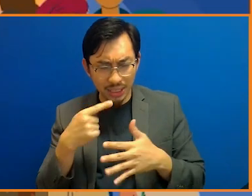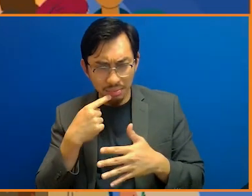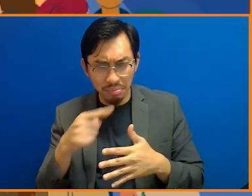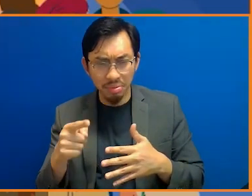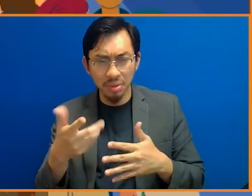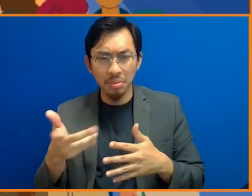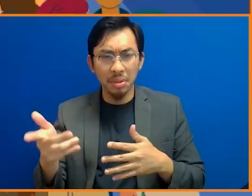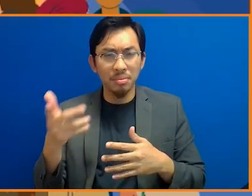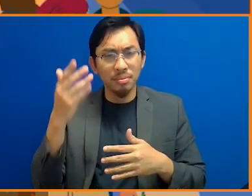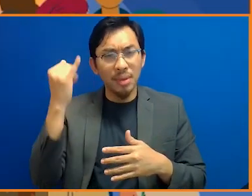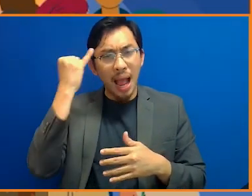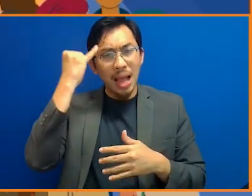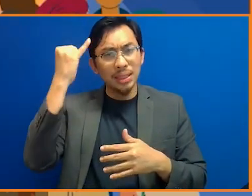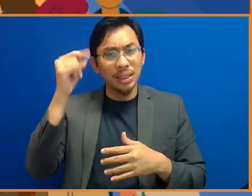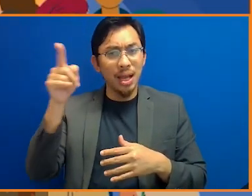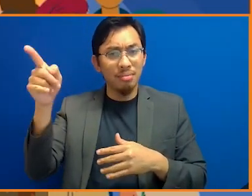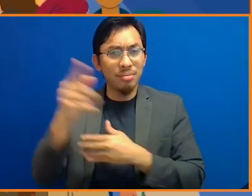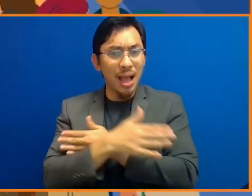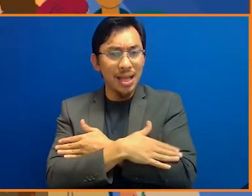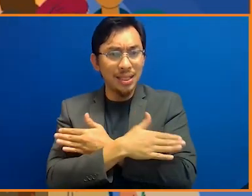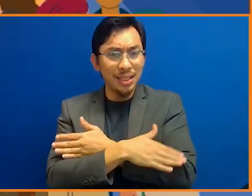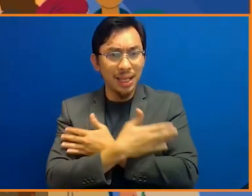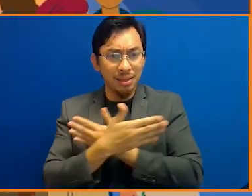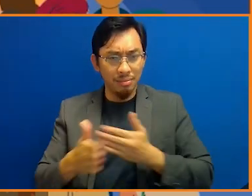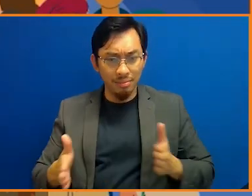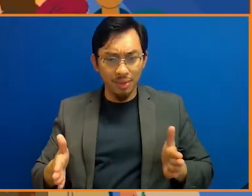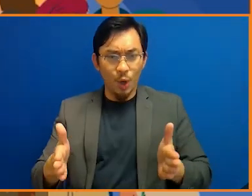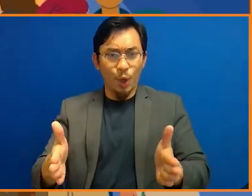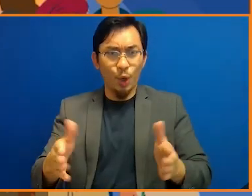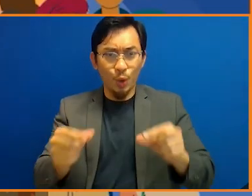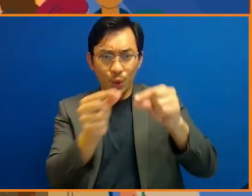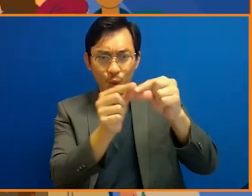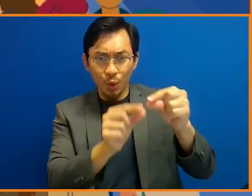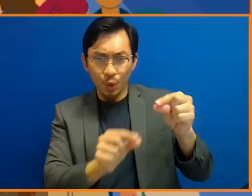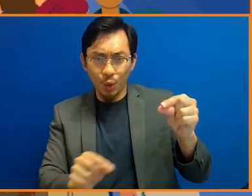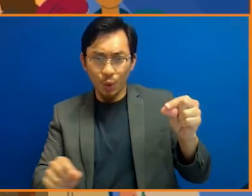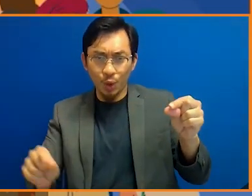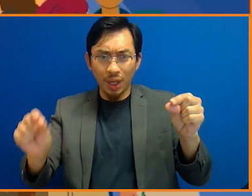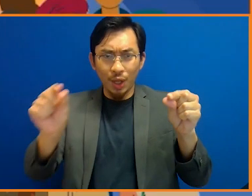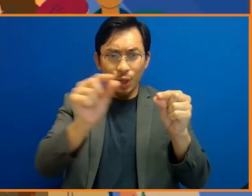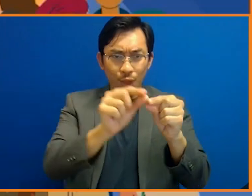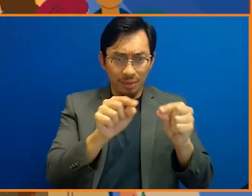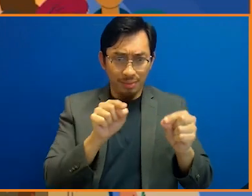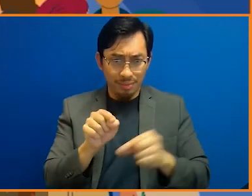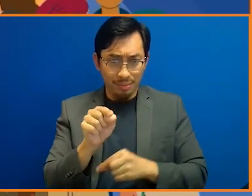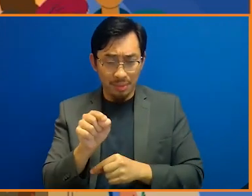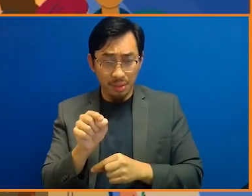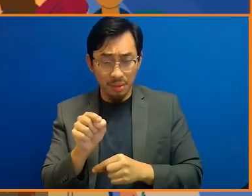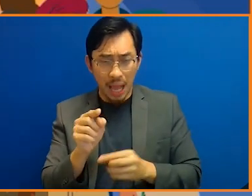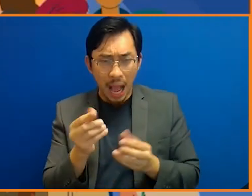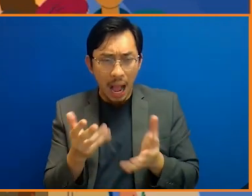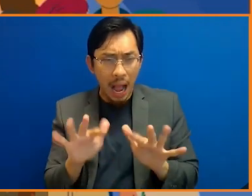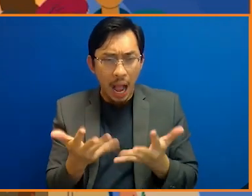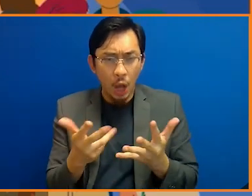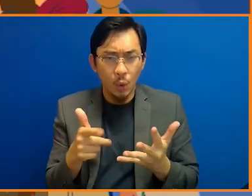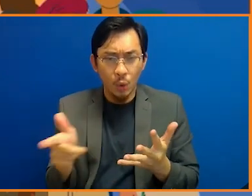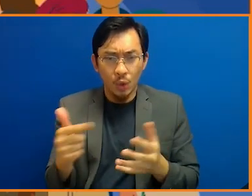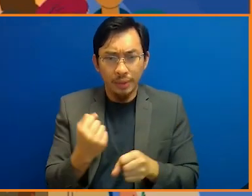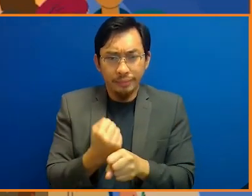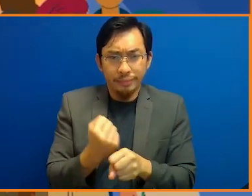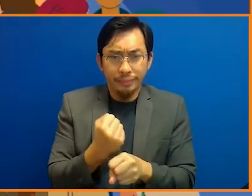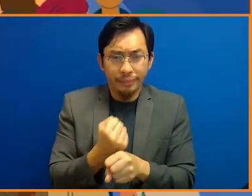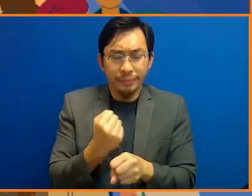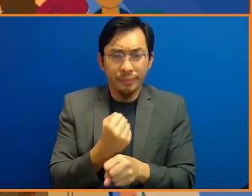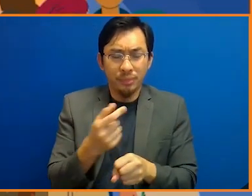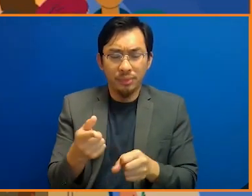also we have similar idea in Madache, the ring road as well. So that is kind of the